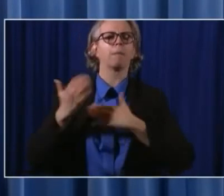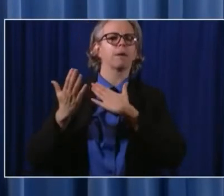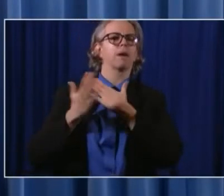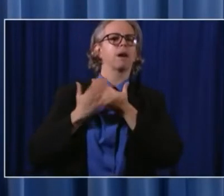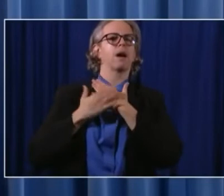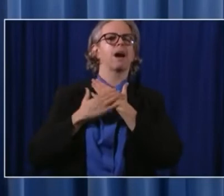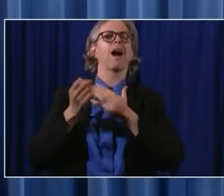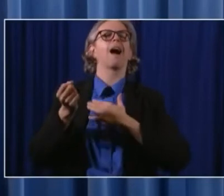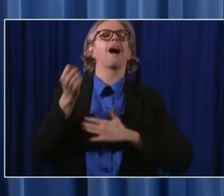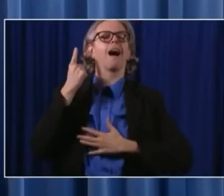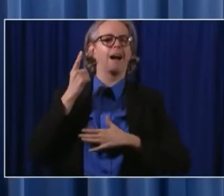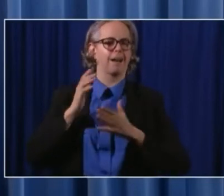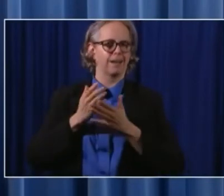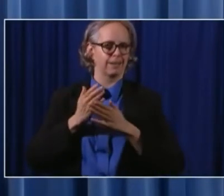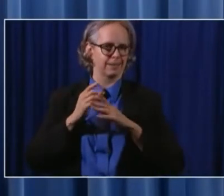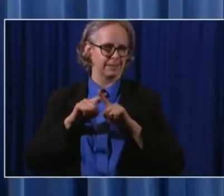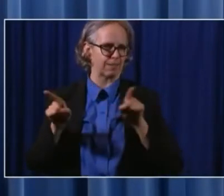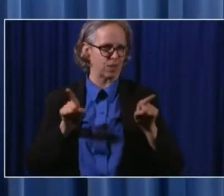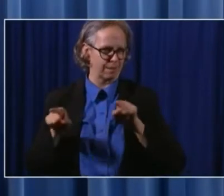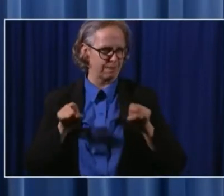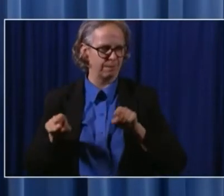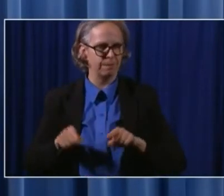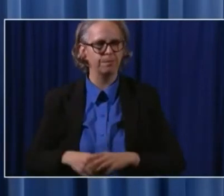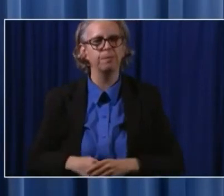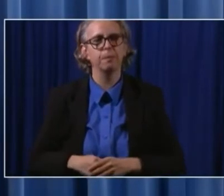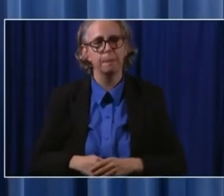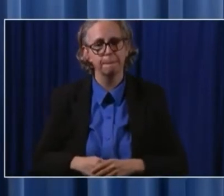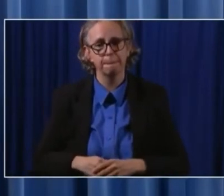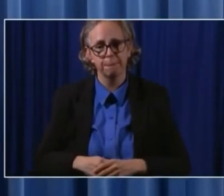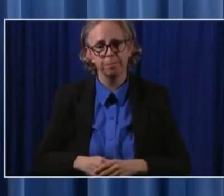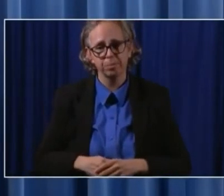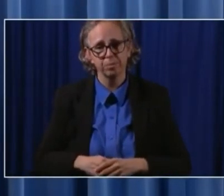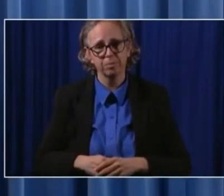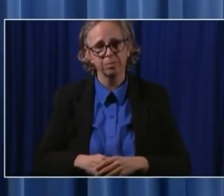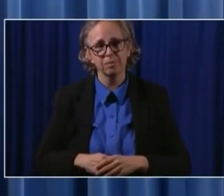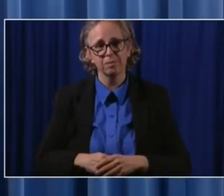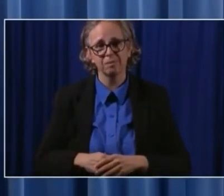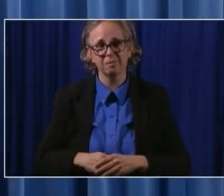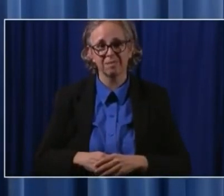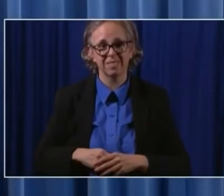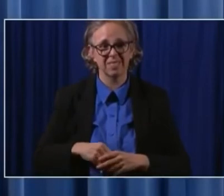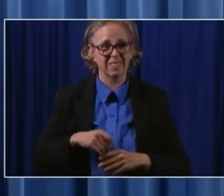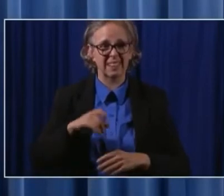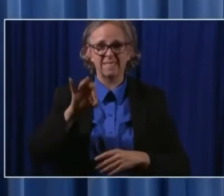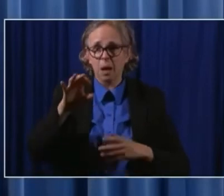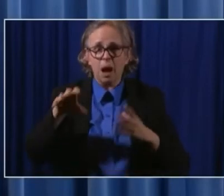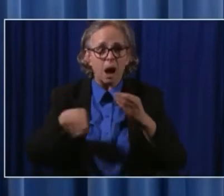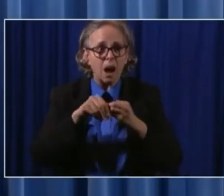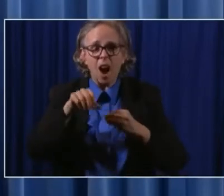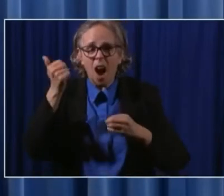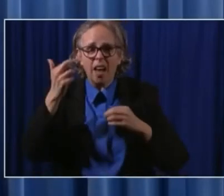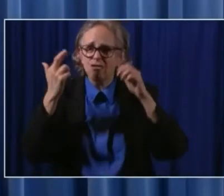not by the COVID-19 and not from changes unrelated to the COVID.